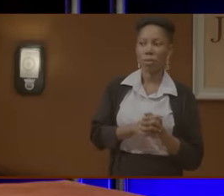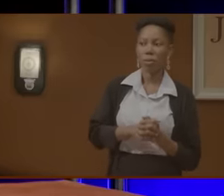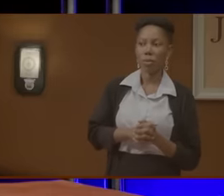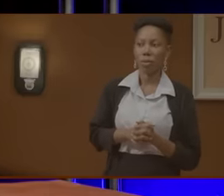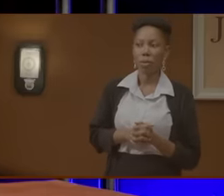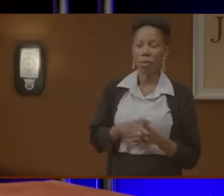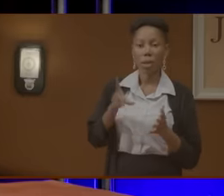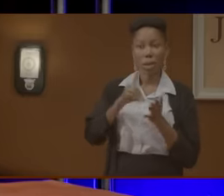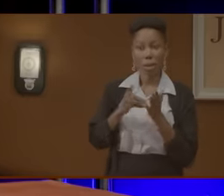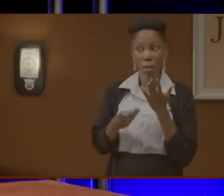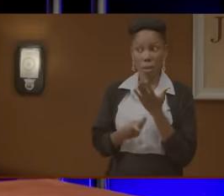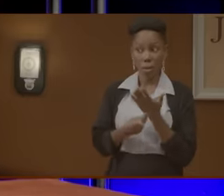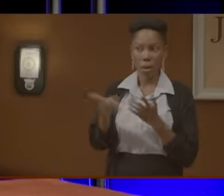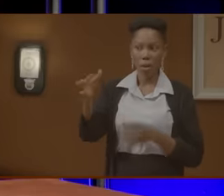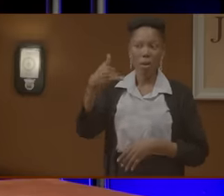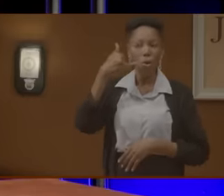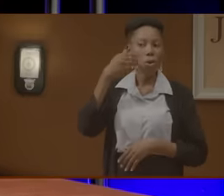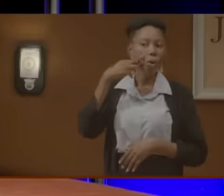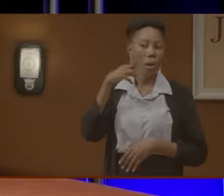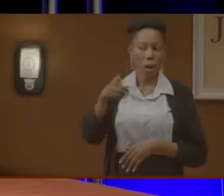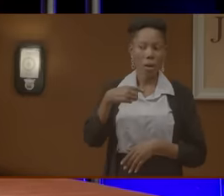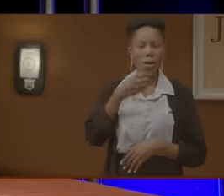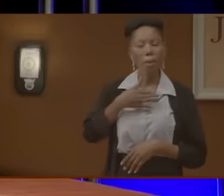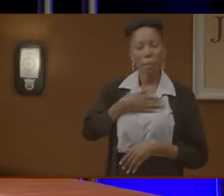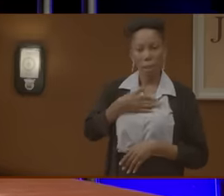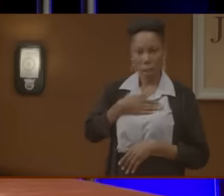In the December, I call her, sit down, please, and